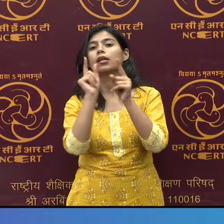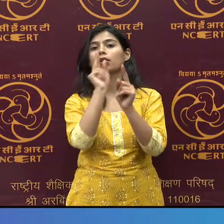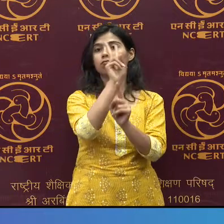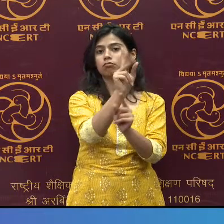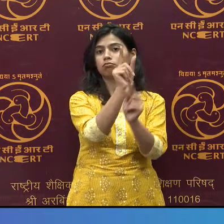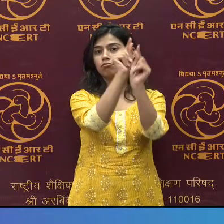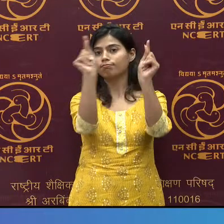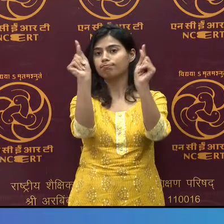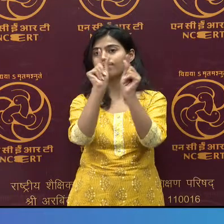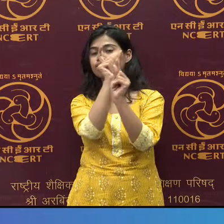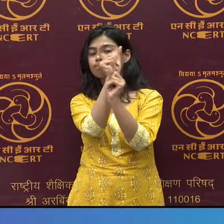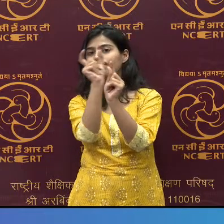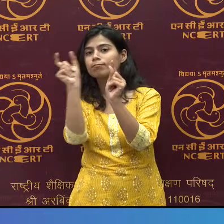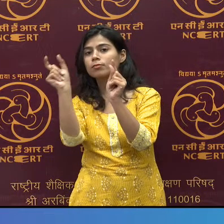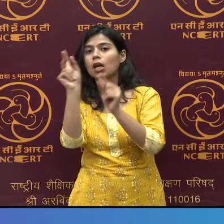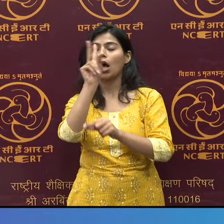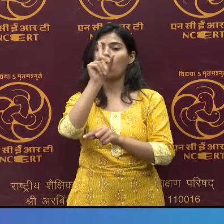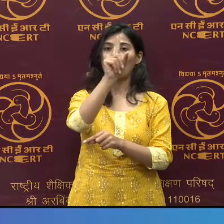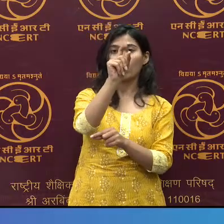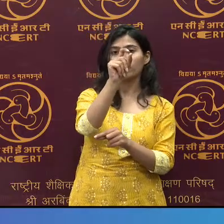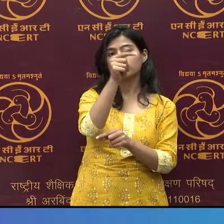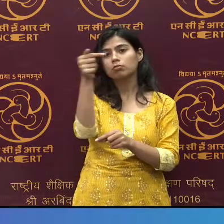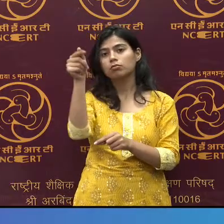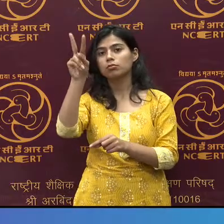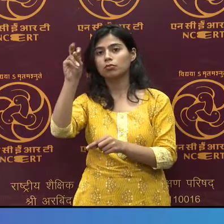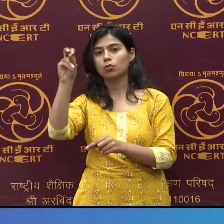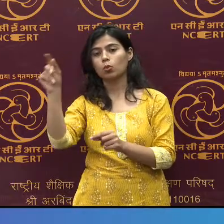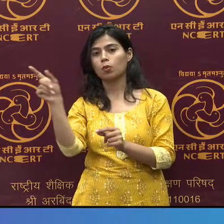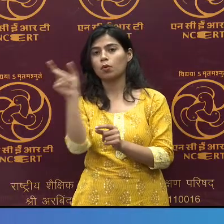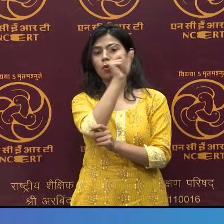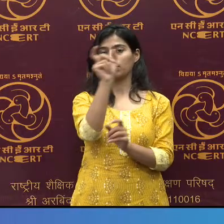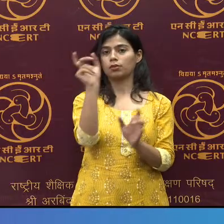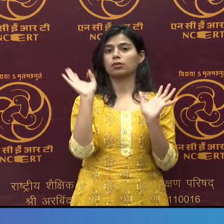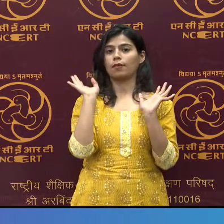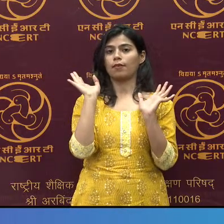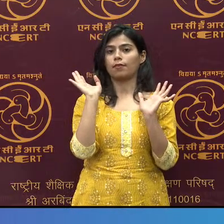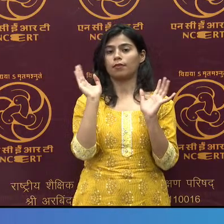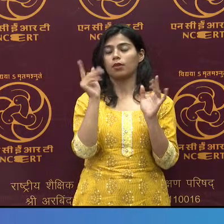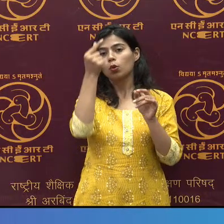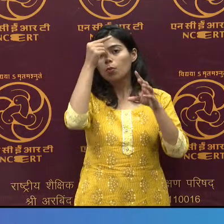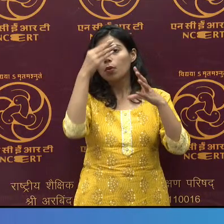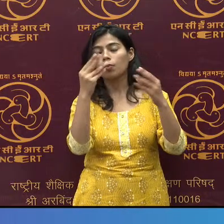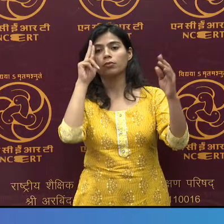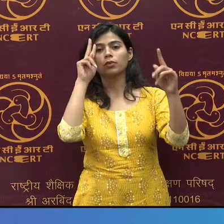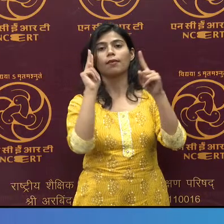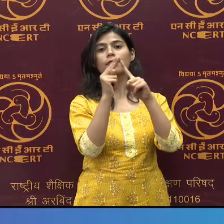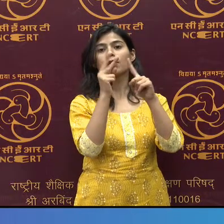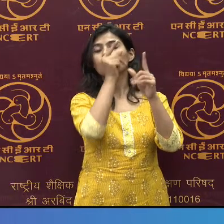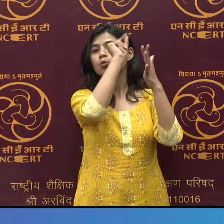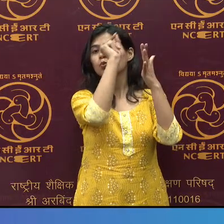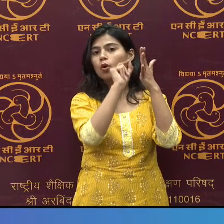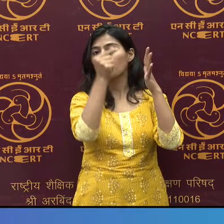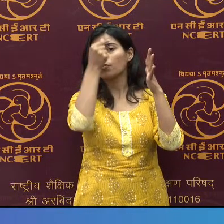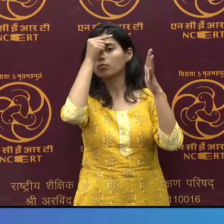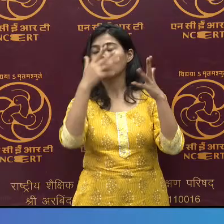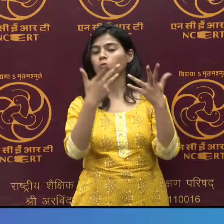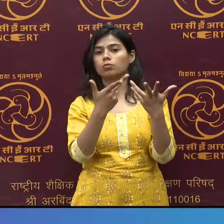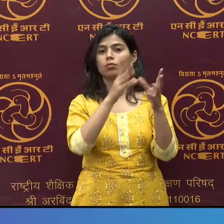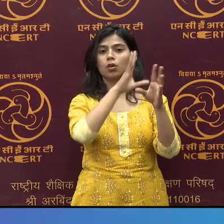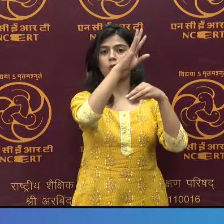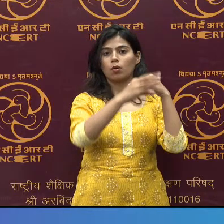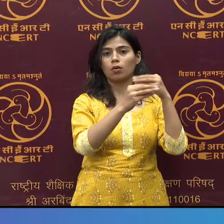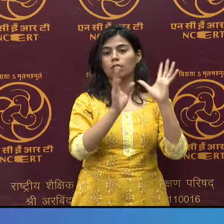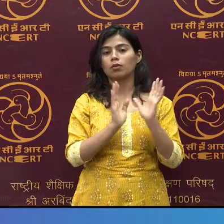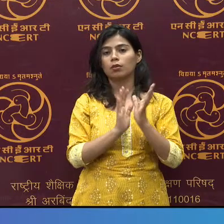200 words expressing your views and suggesting measures to curb this problem. Now see, in this question I have not